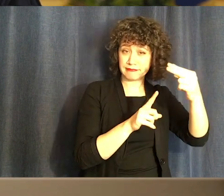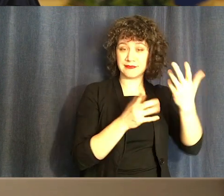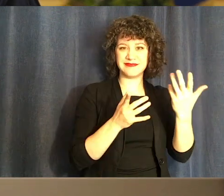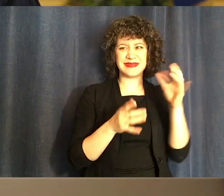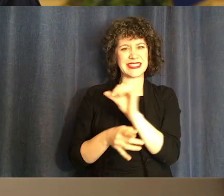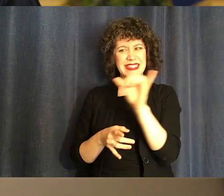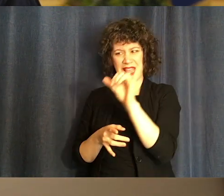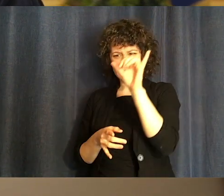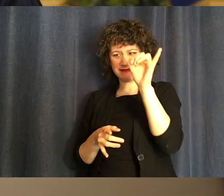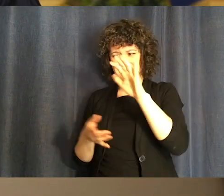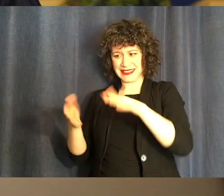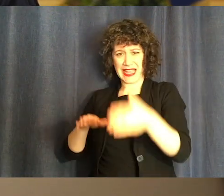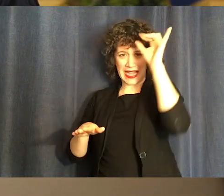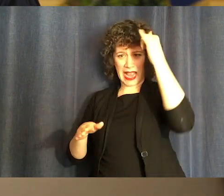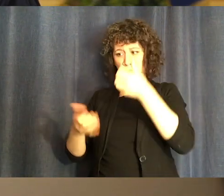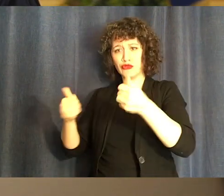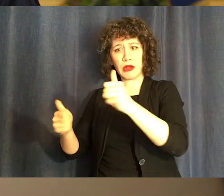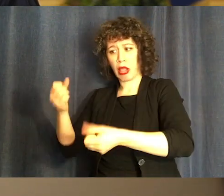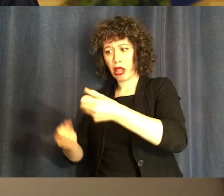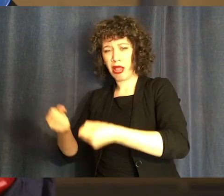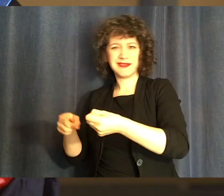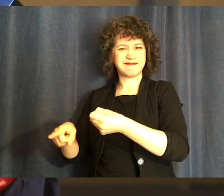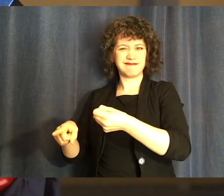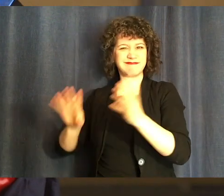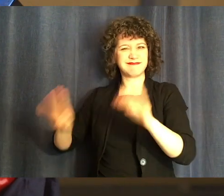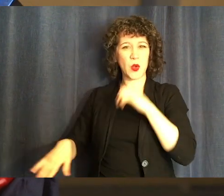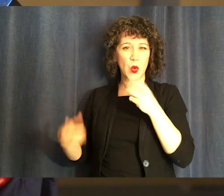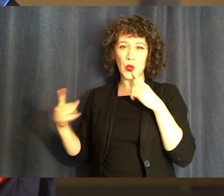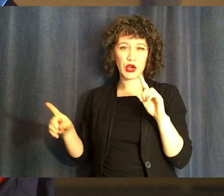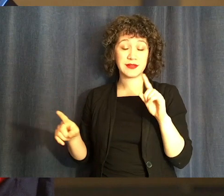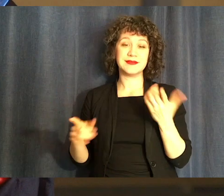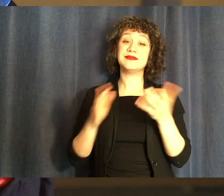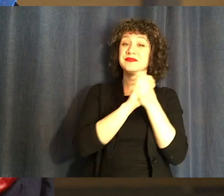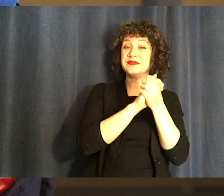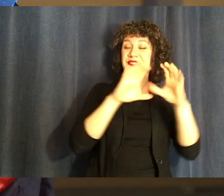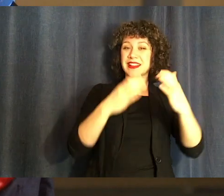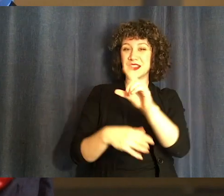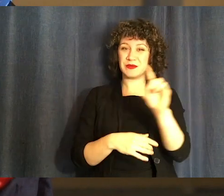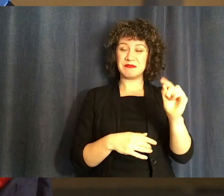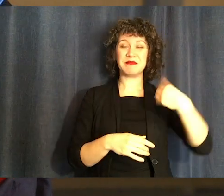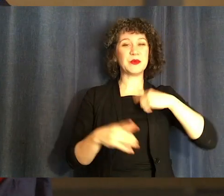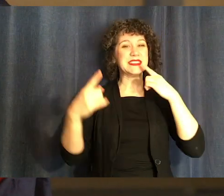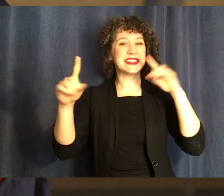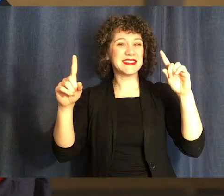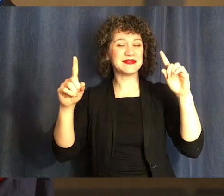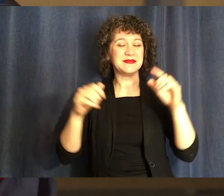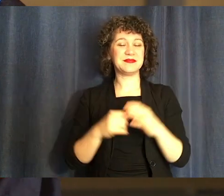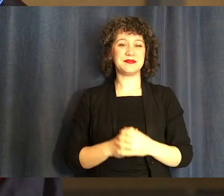Congratulations, class of 2020. We did it. It is now my pleasure to introduce you to our keynote speaker for this